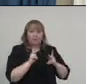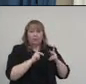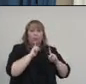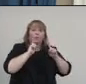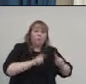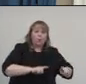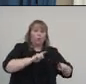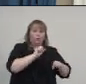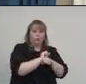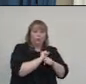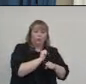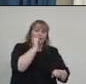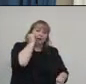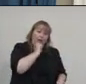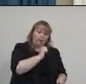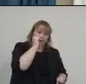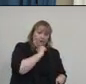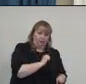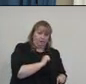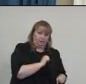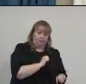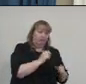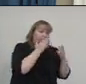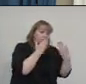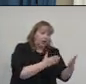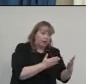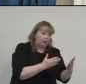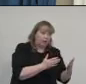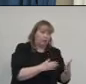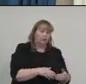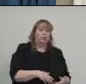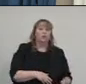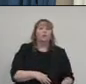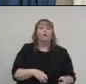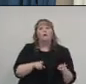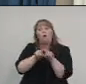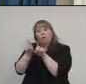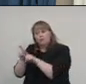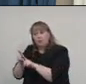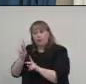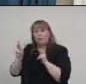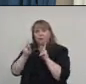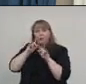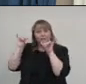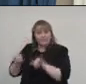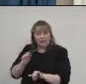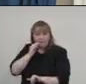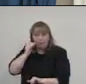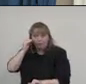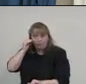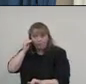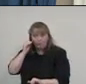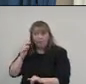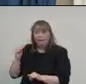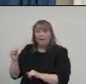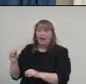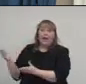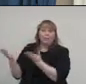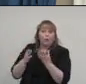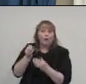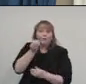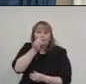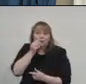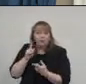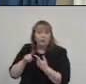ourselves. I'm relying on the Cosmetology Board to help us with the cosmetology industry. I'm relying on the Restaurant Association to help us with